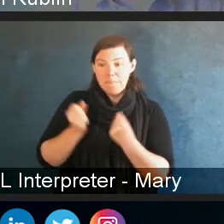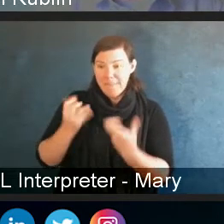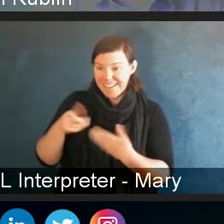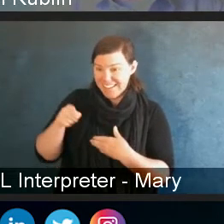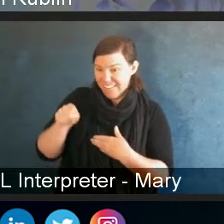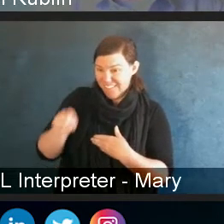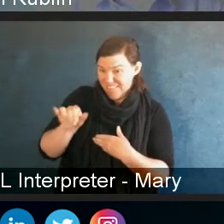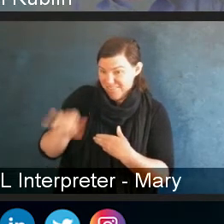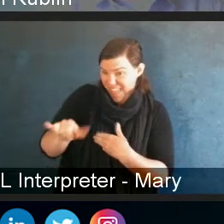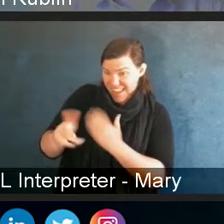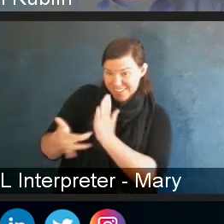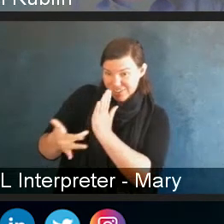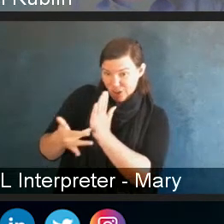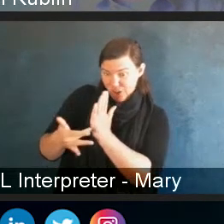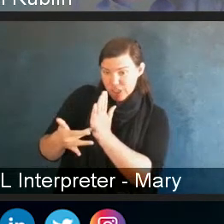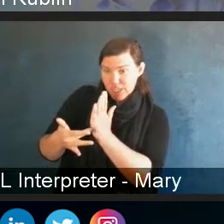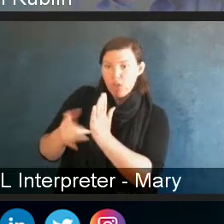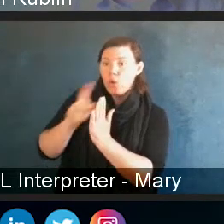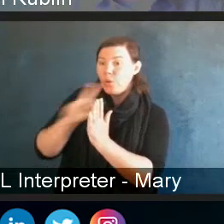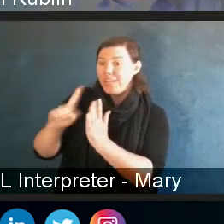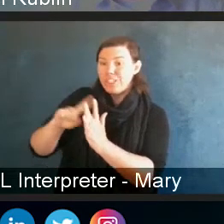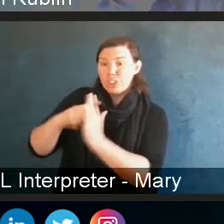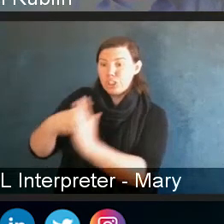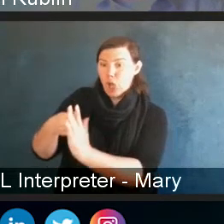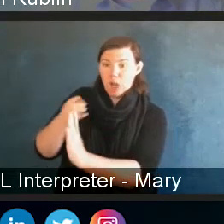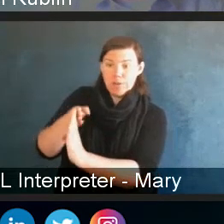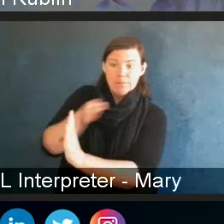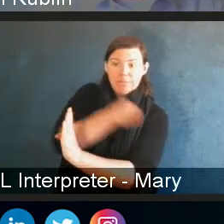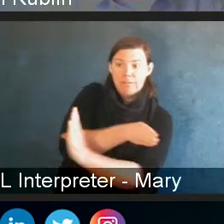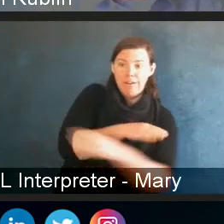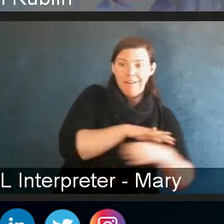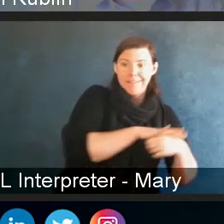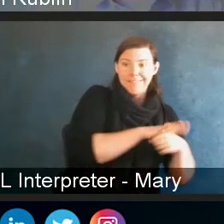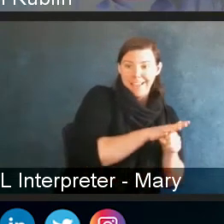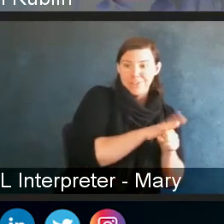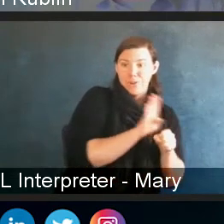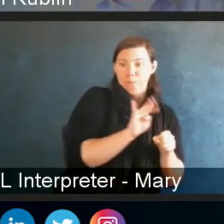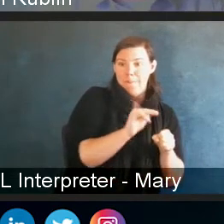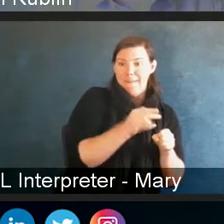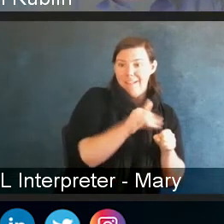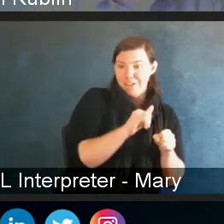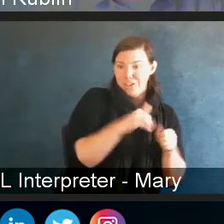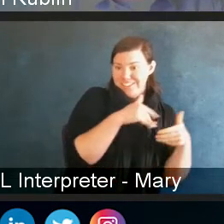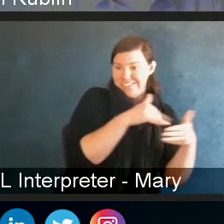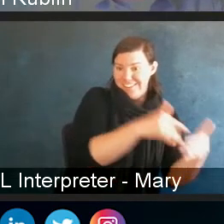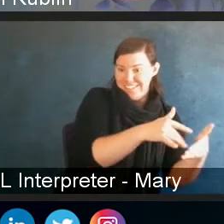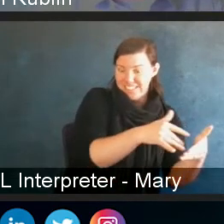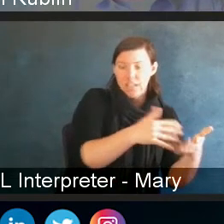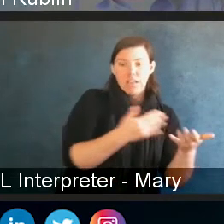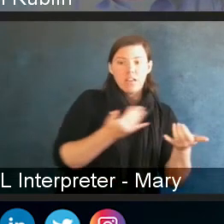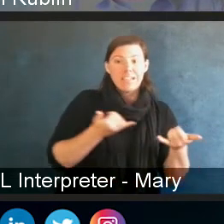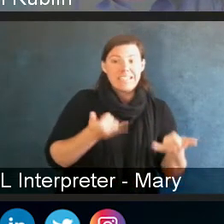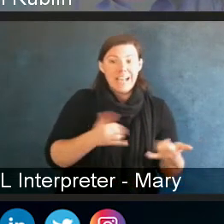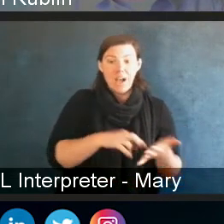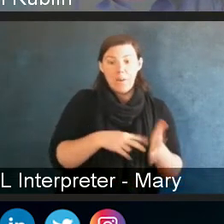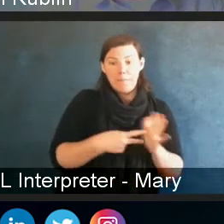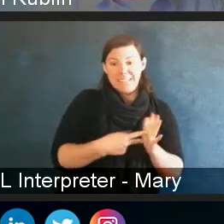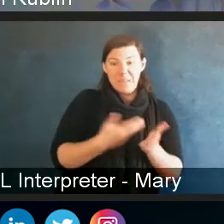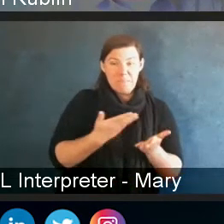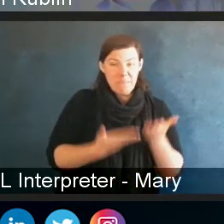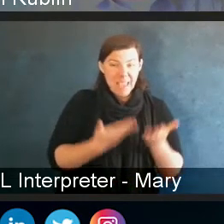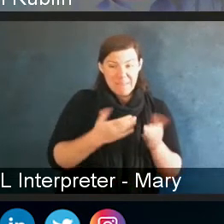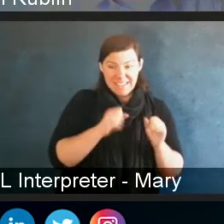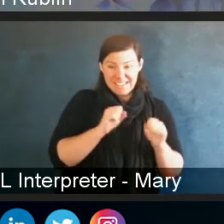space, where many people have been working towards developing cancer vaccines, which potentially could even be personalized to an individual's cancer. So I think there's